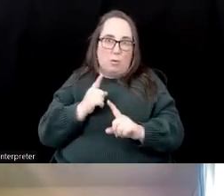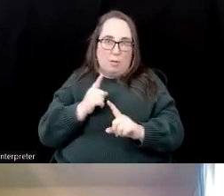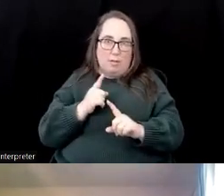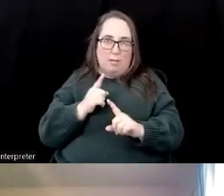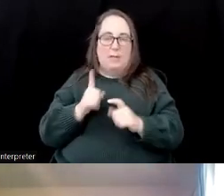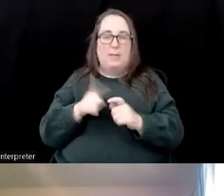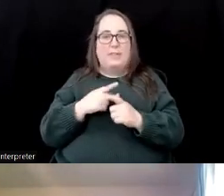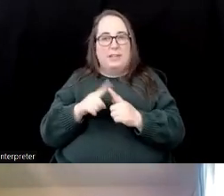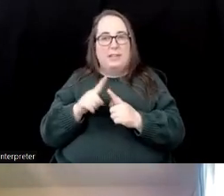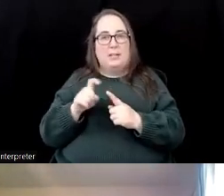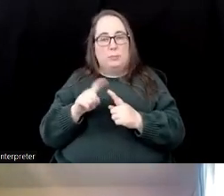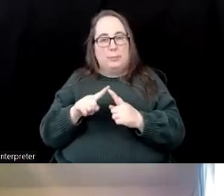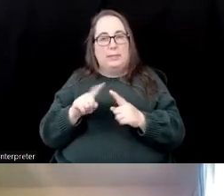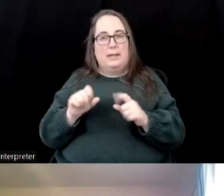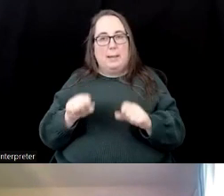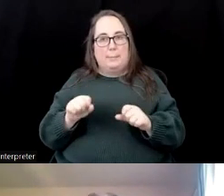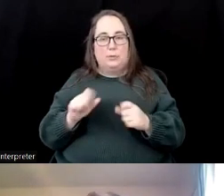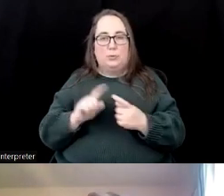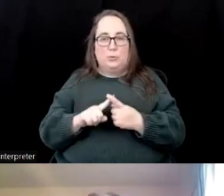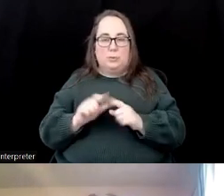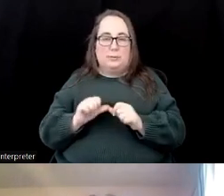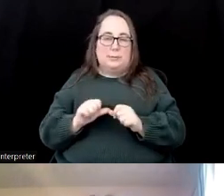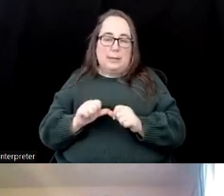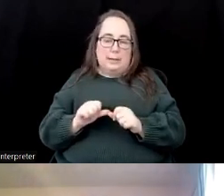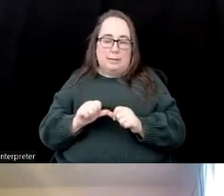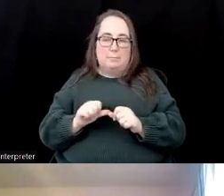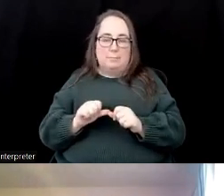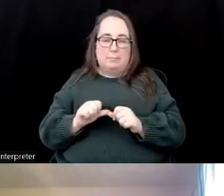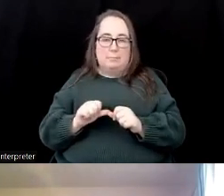they need to be able to sustain